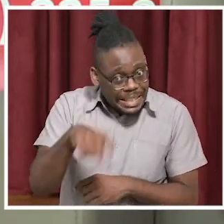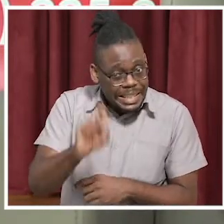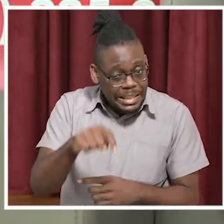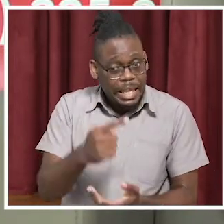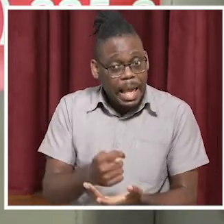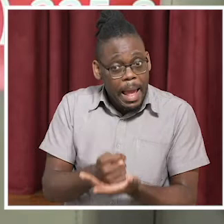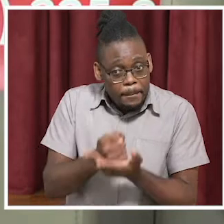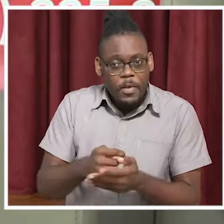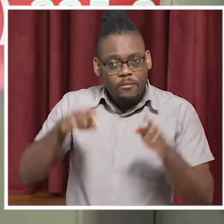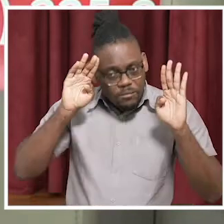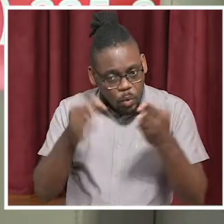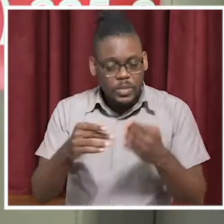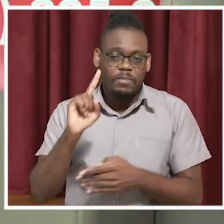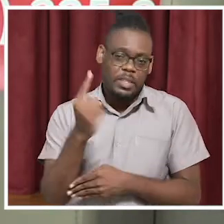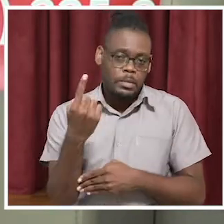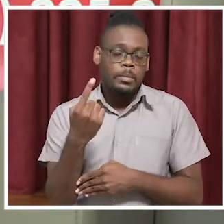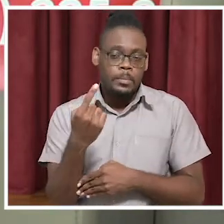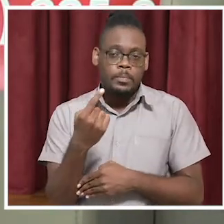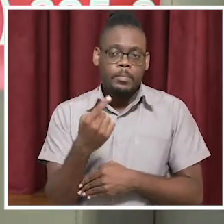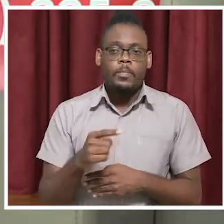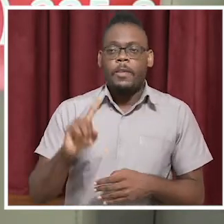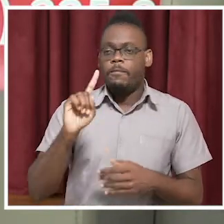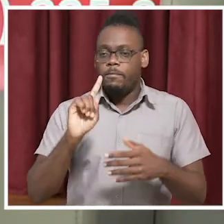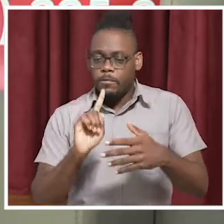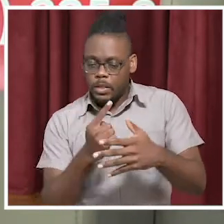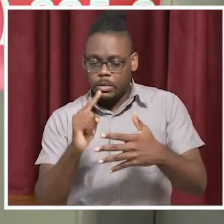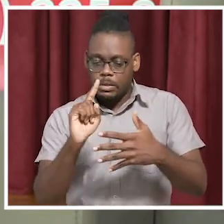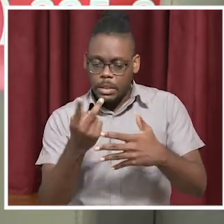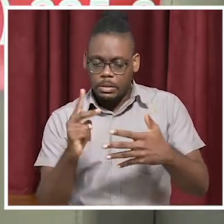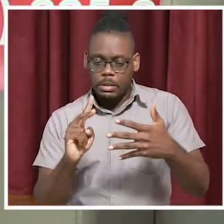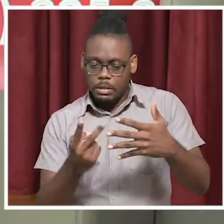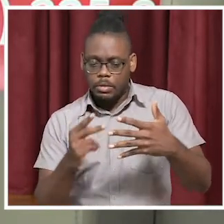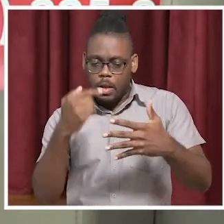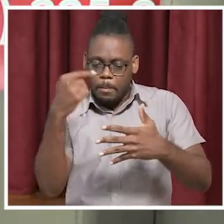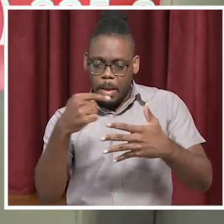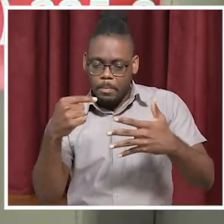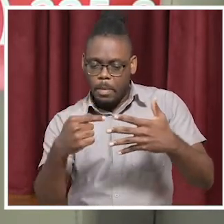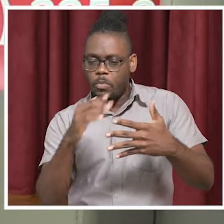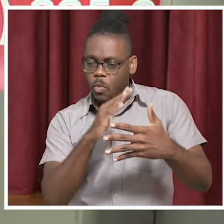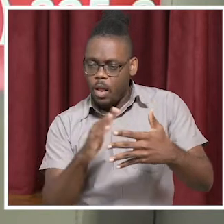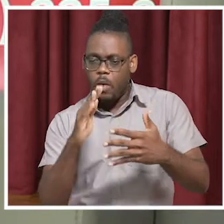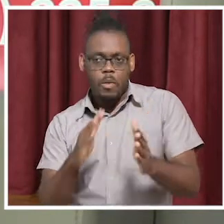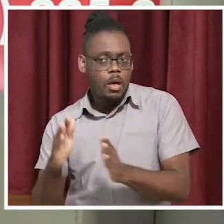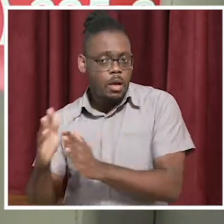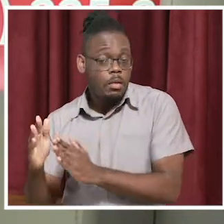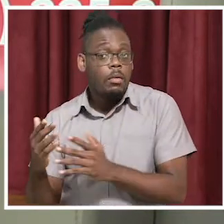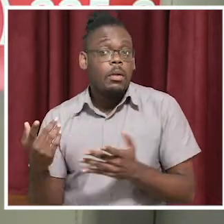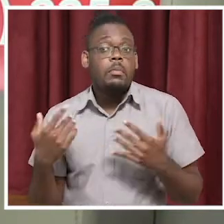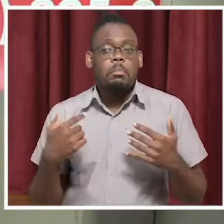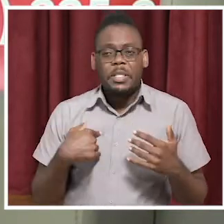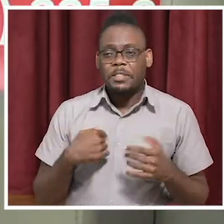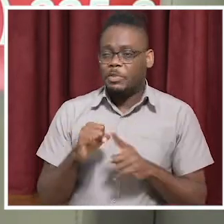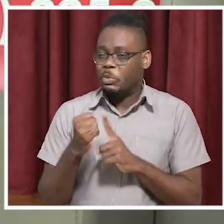in an order of priority. Right. In as much as some people may think that their living situation is dire,